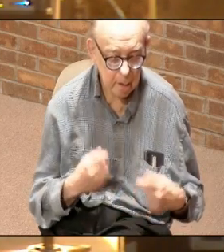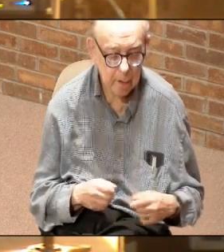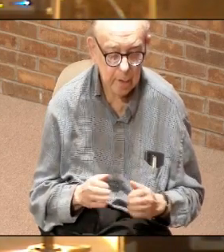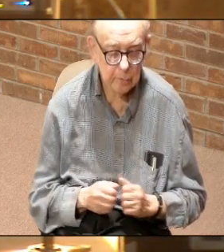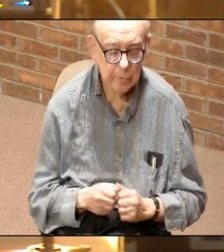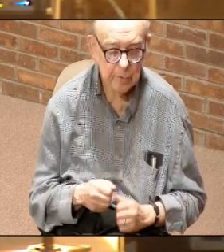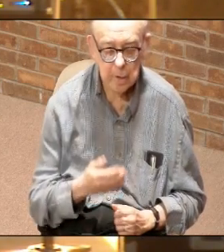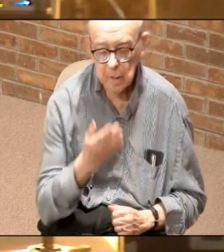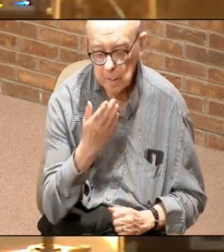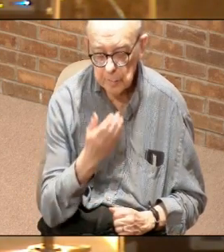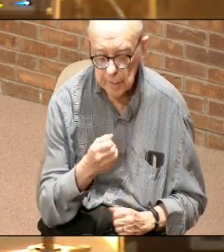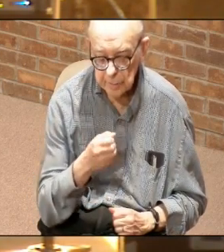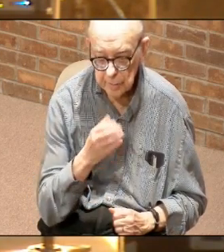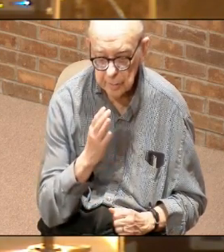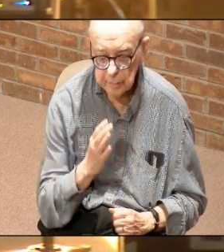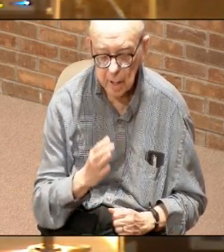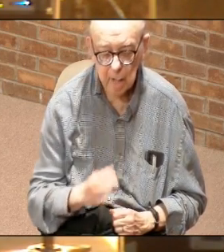God.